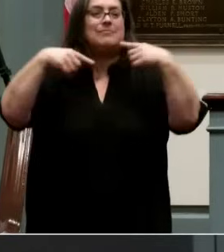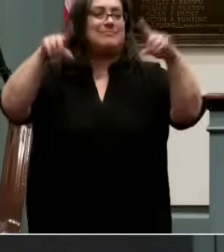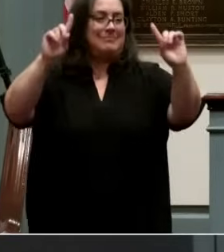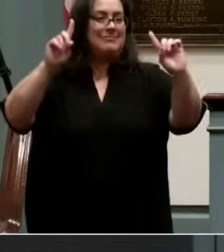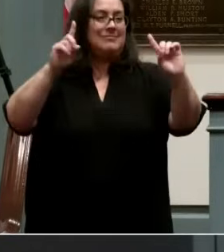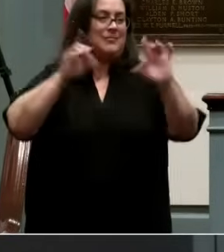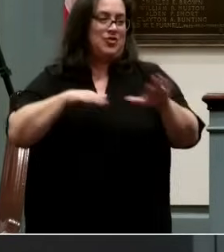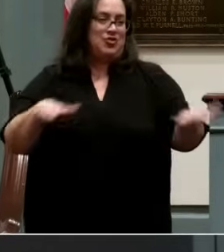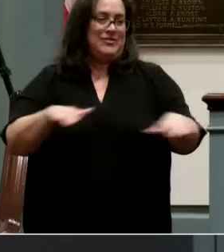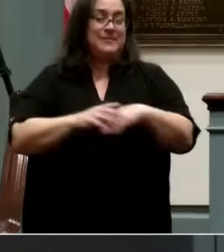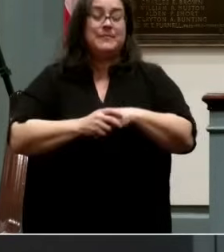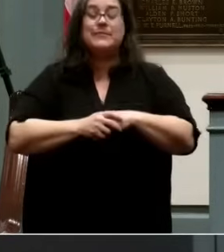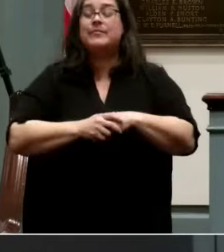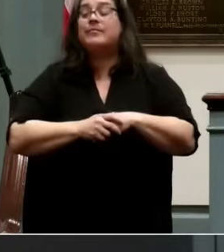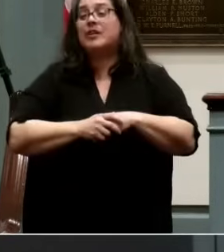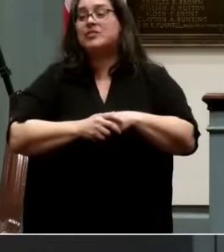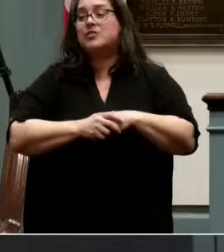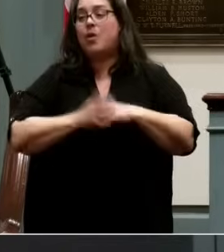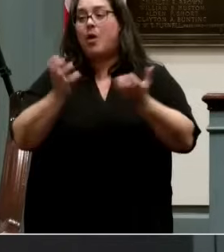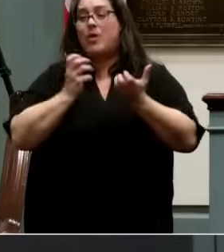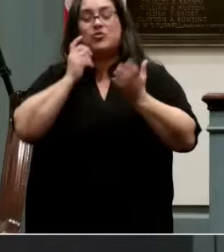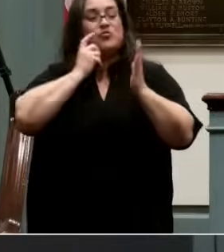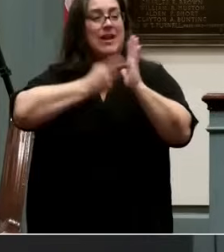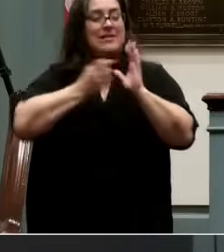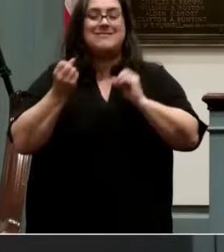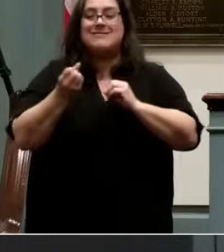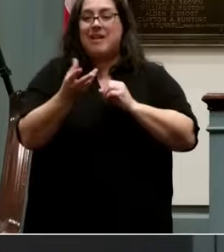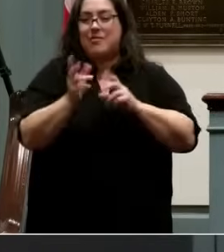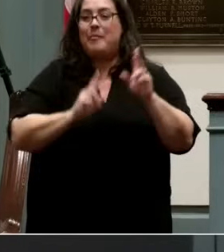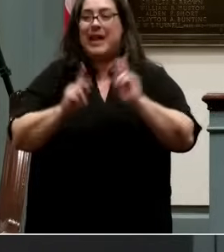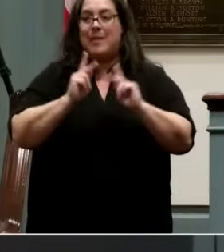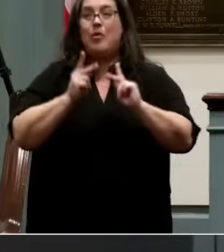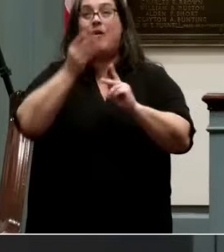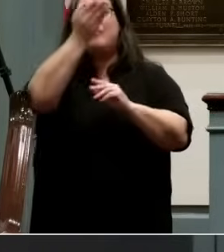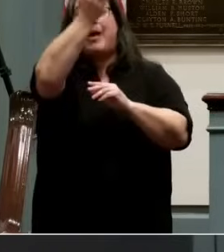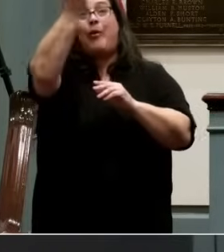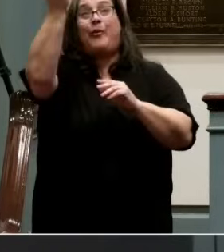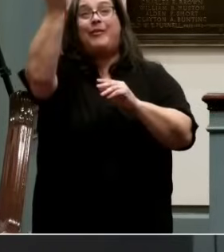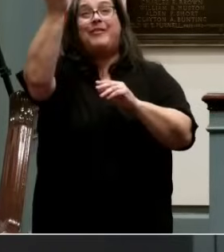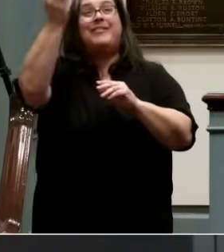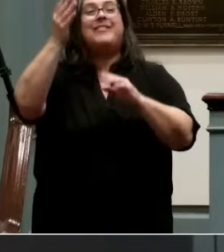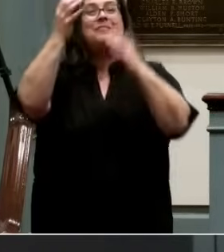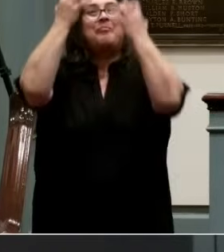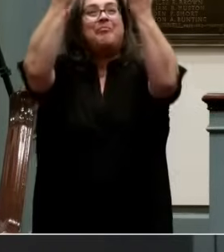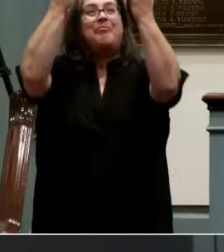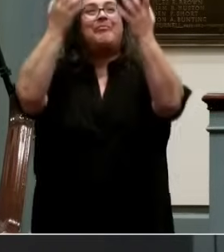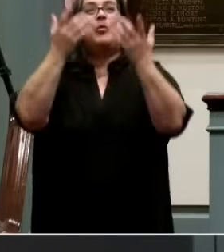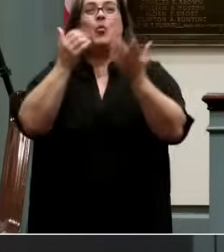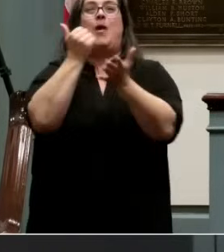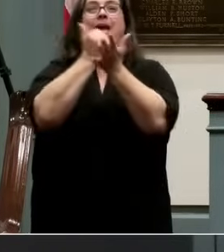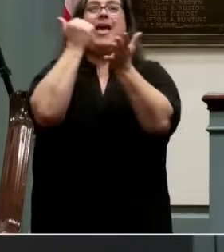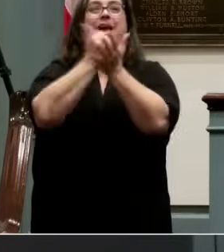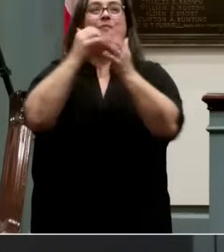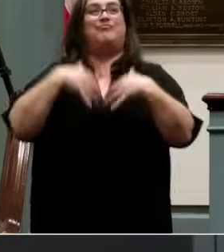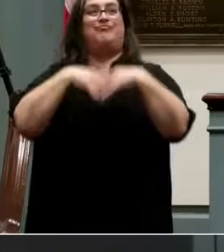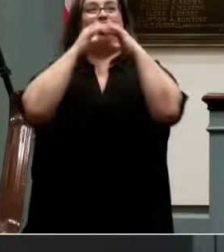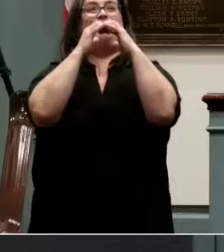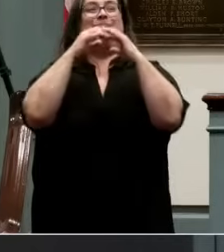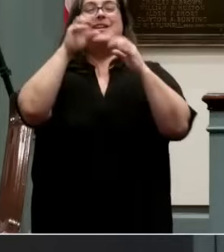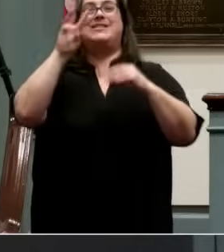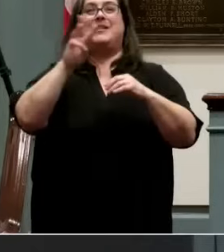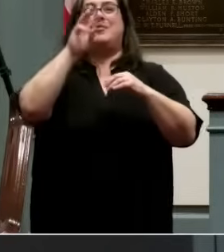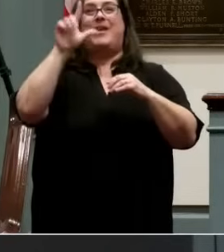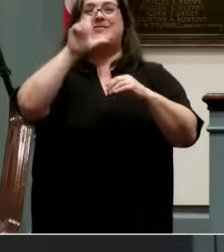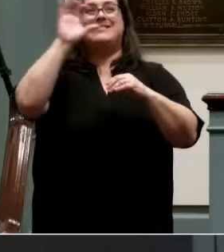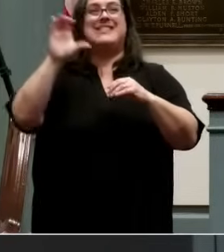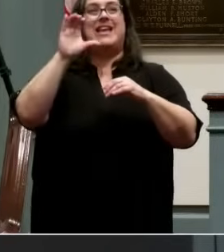succeed. So I'd like to recognize several people in the balcony who helped us create the WLC. Freeman